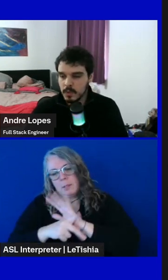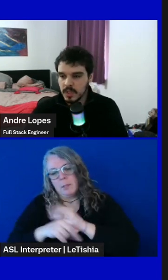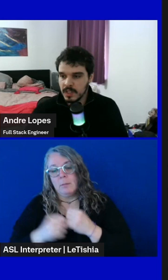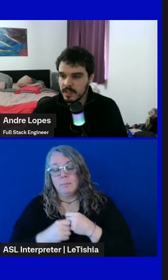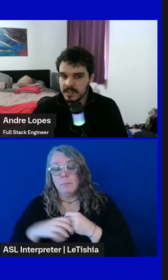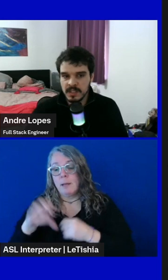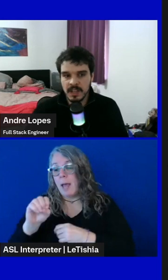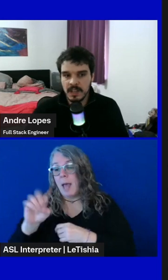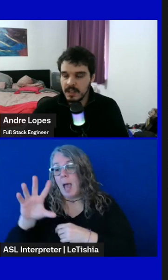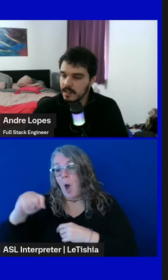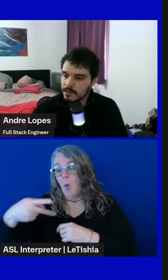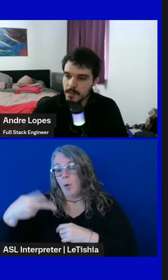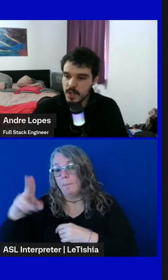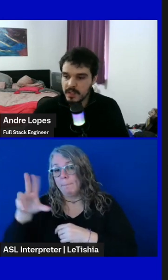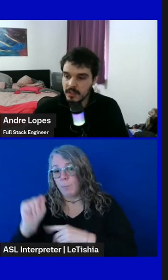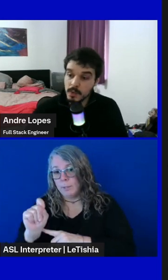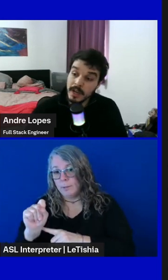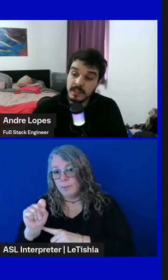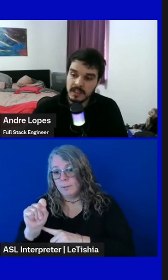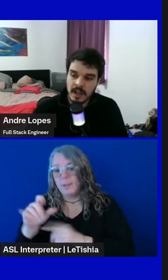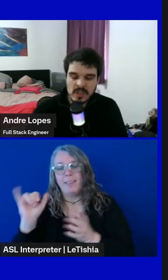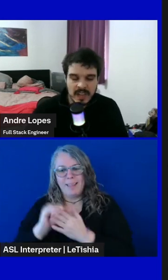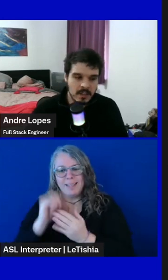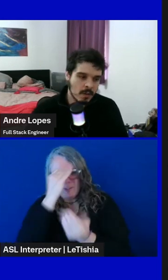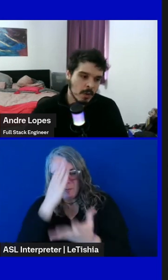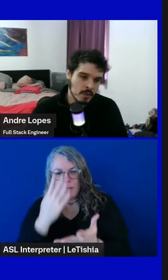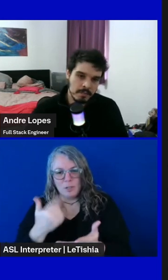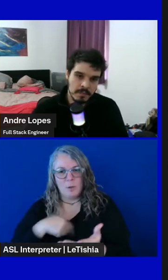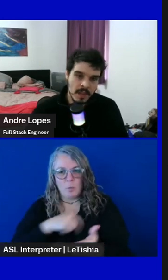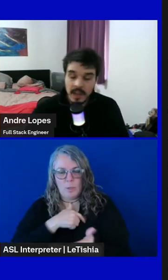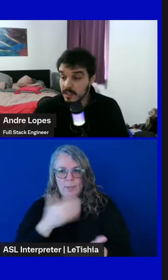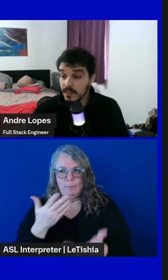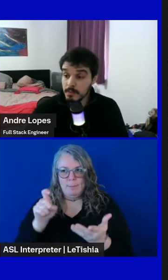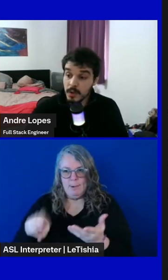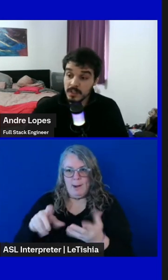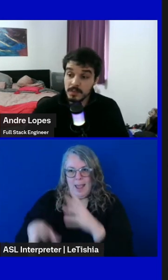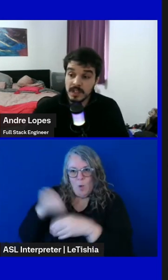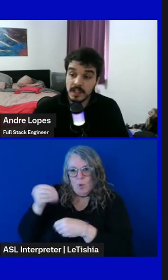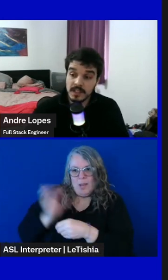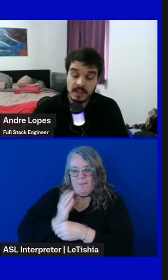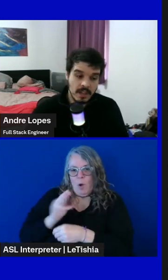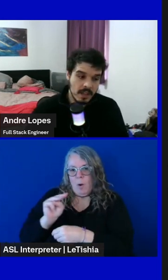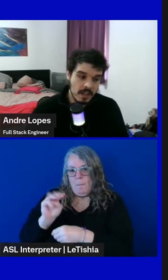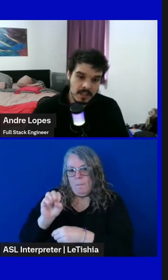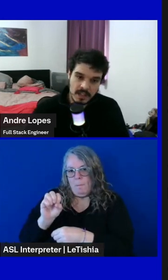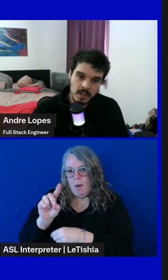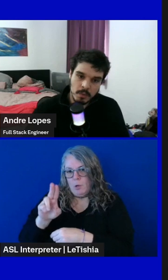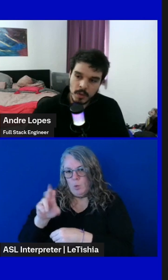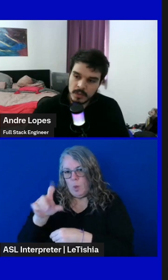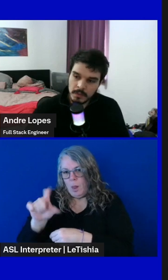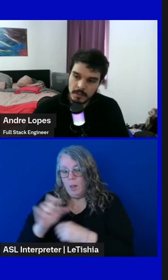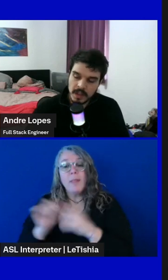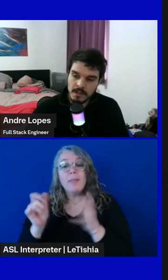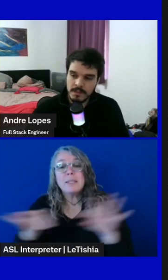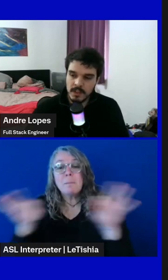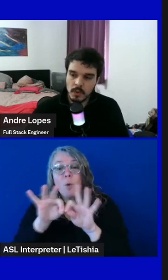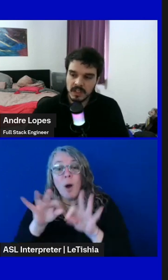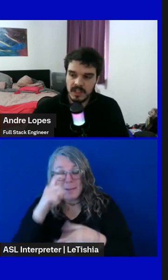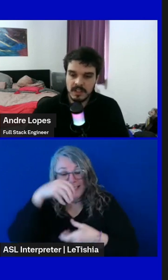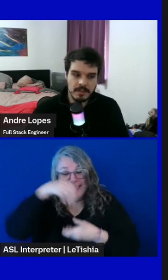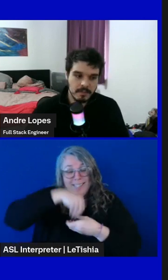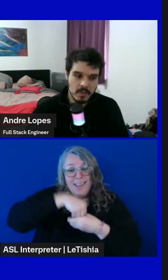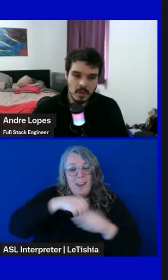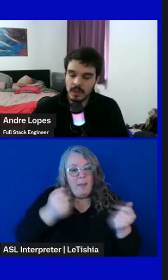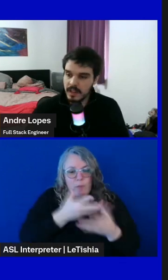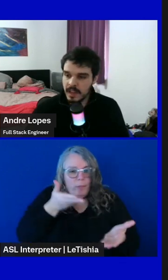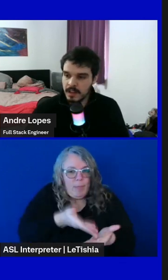Outputs, which is the information that we might need outside our module. And it's very important because inside our module, everything is